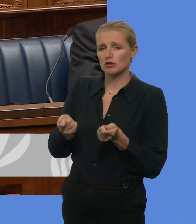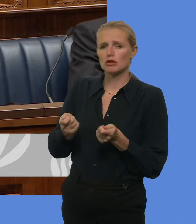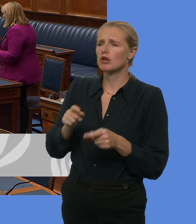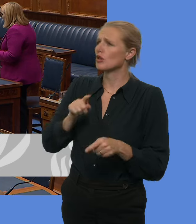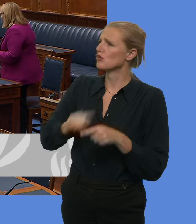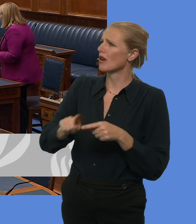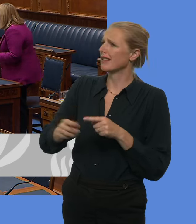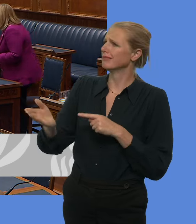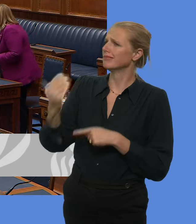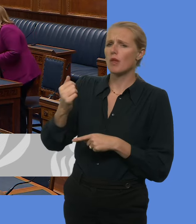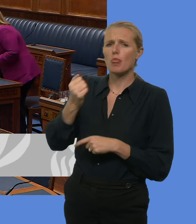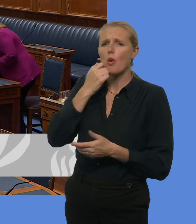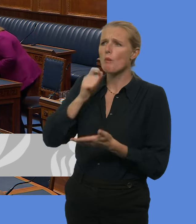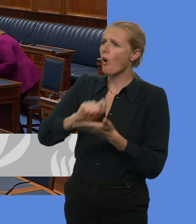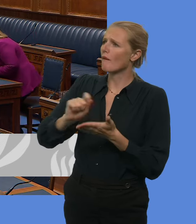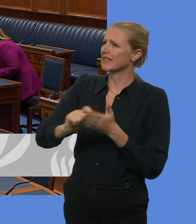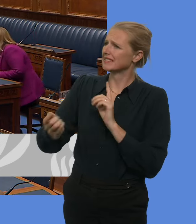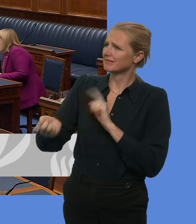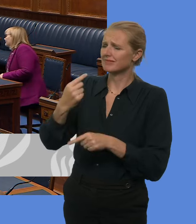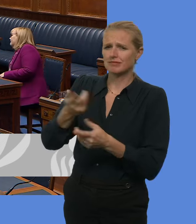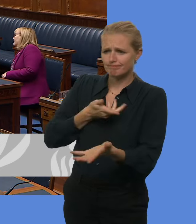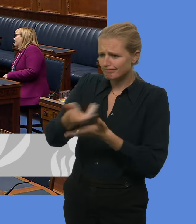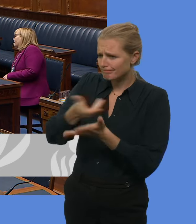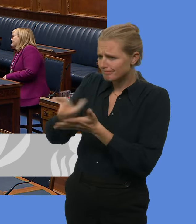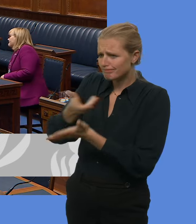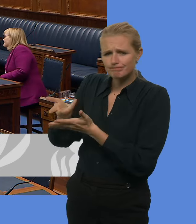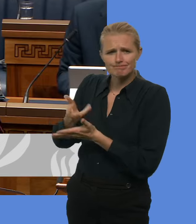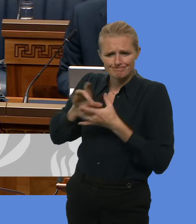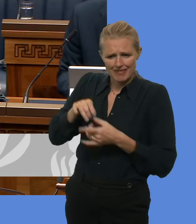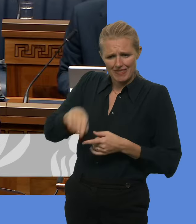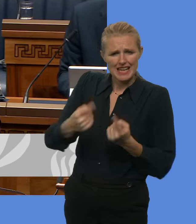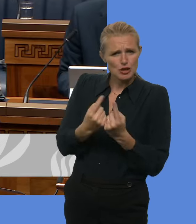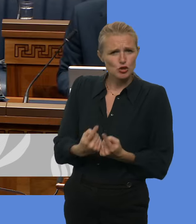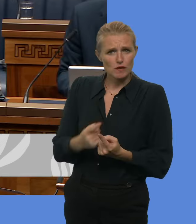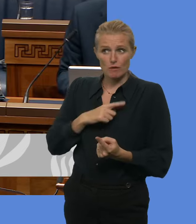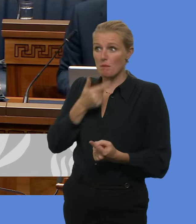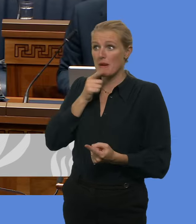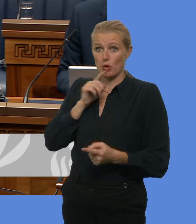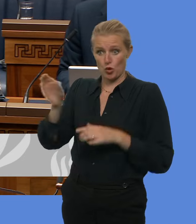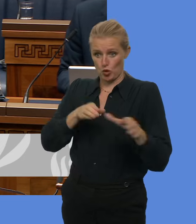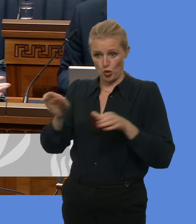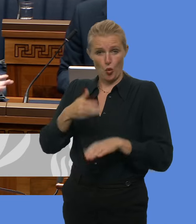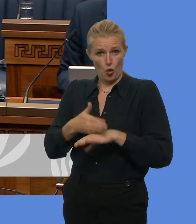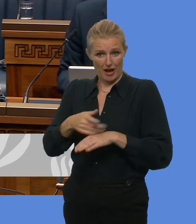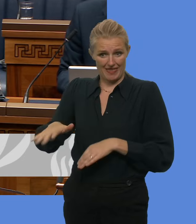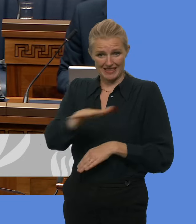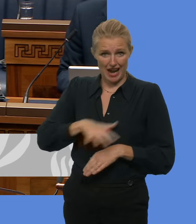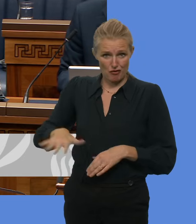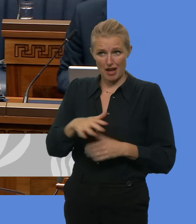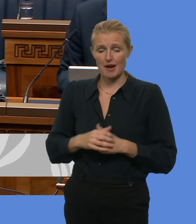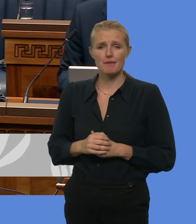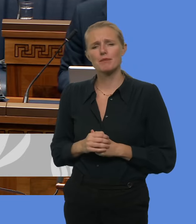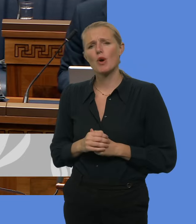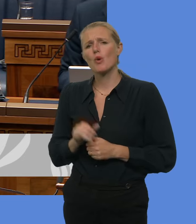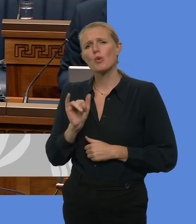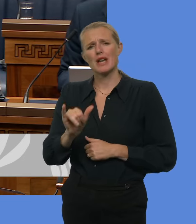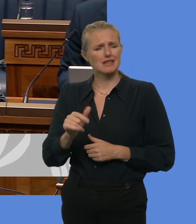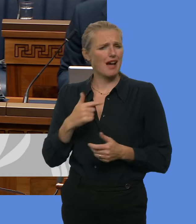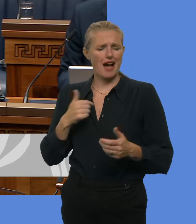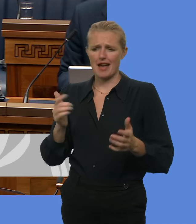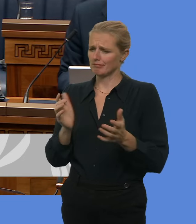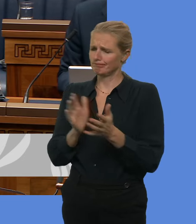respect of visas for workers needed in this sector? Minister. Thank you. Look, absolutely, and I really commend the member for all of the work that